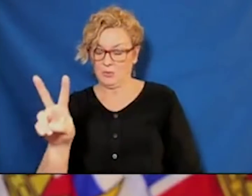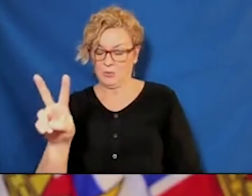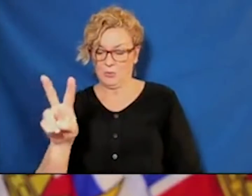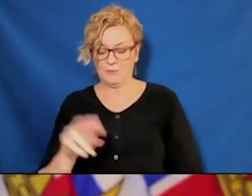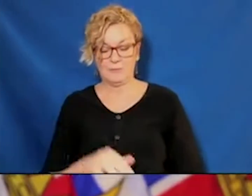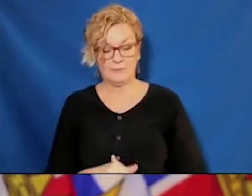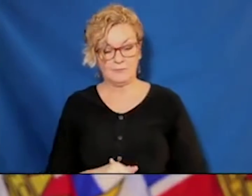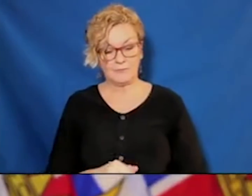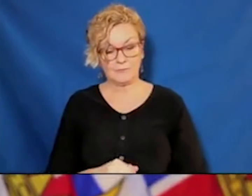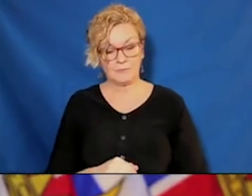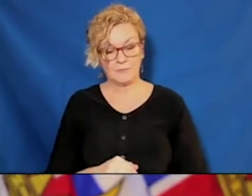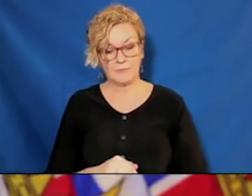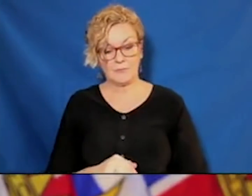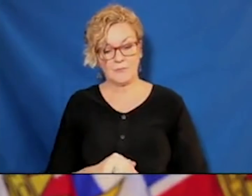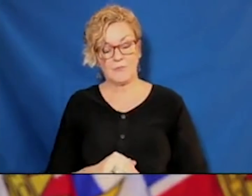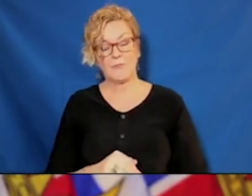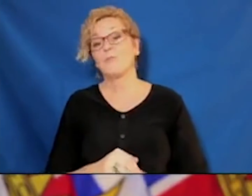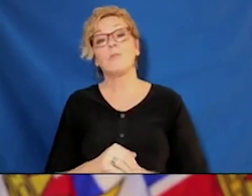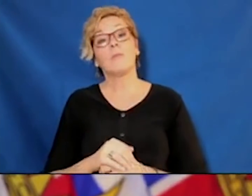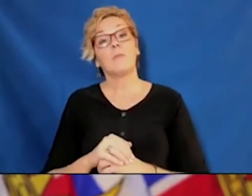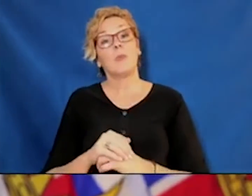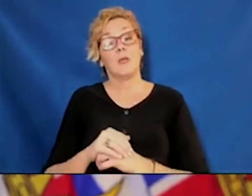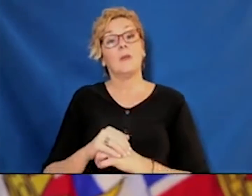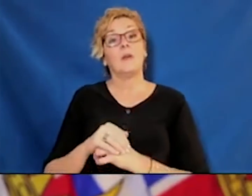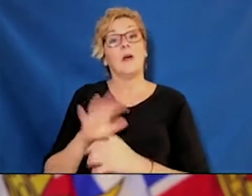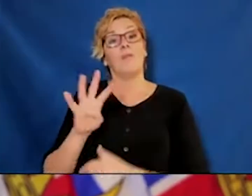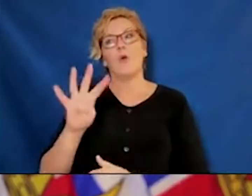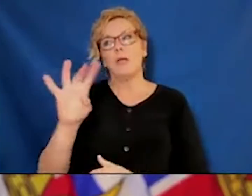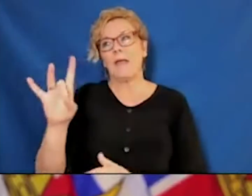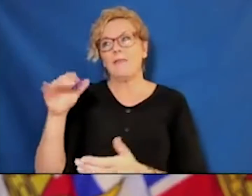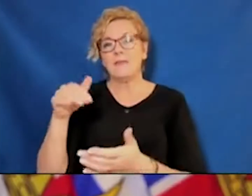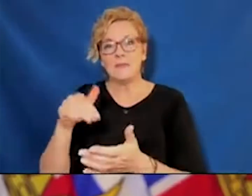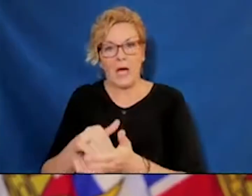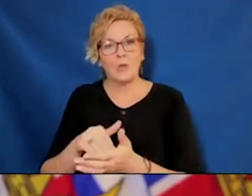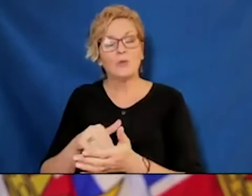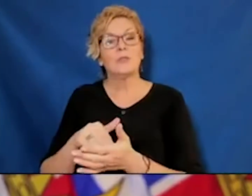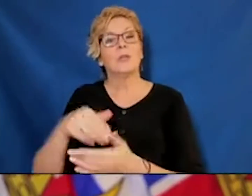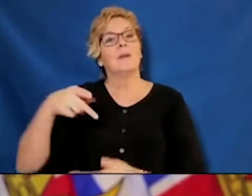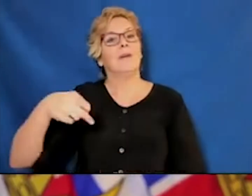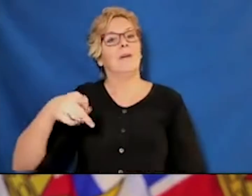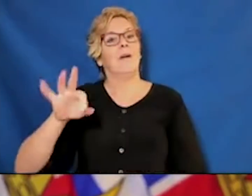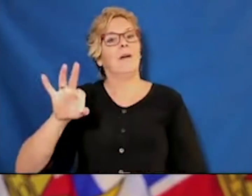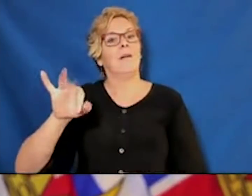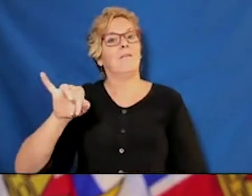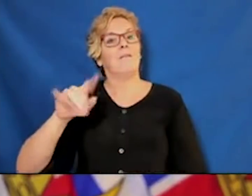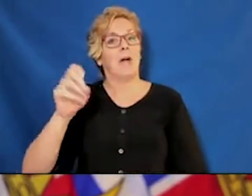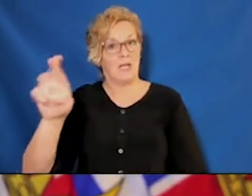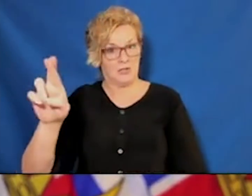48,533 of the 50,700 doses of the Pfizer vaccine that we received, and